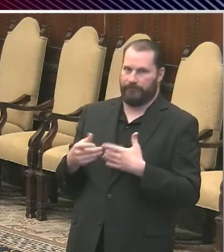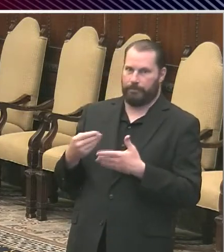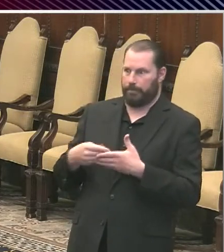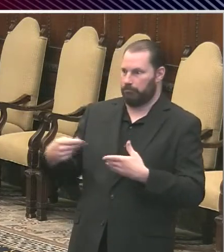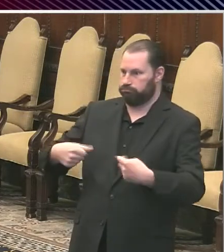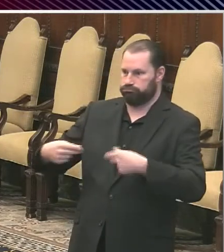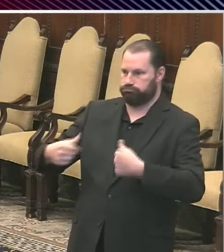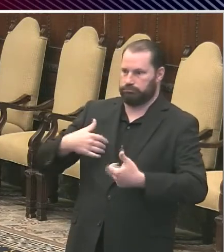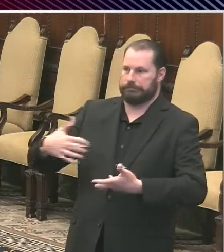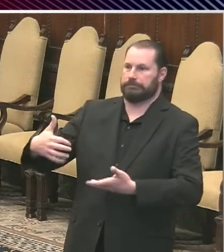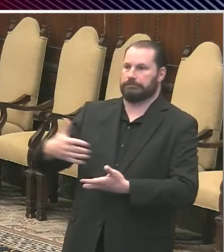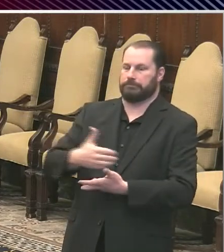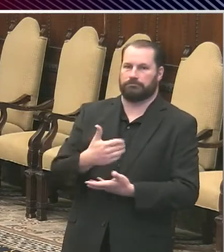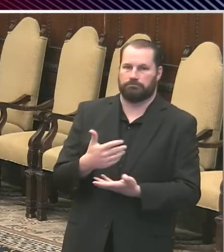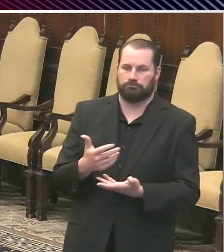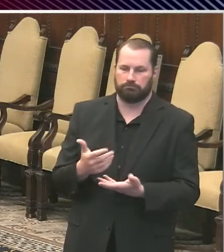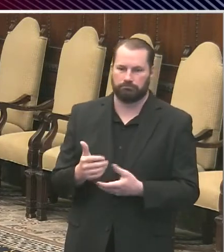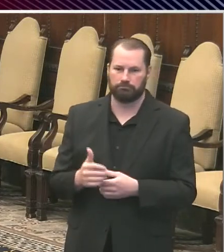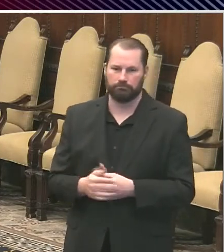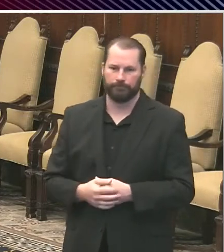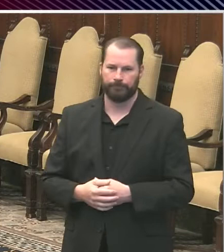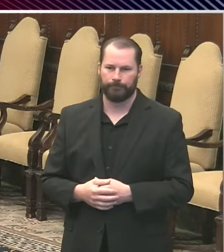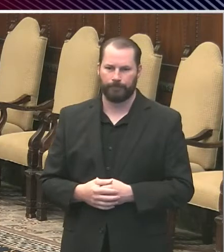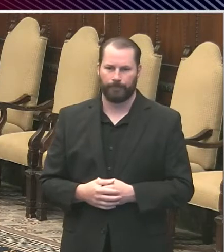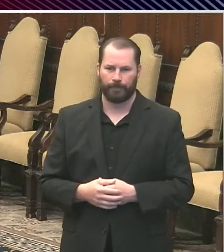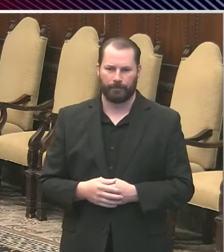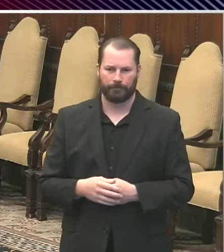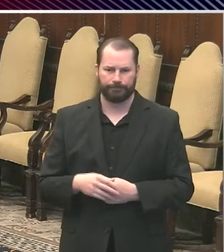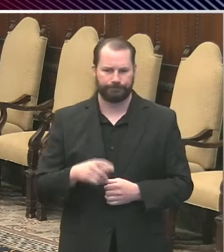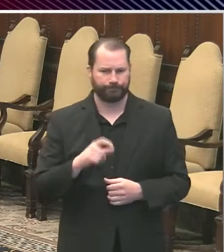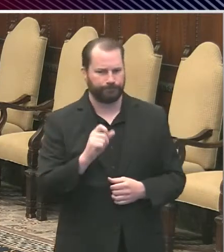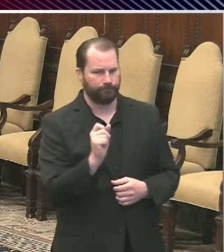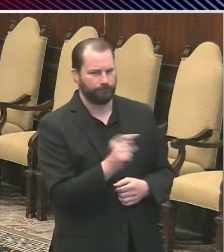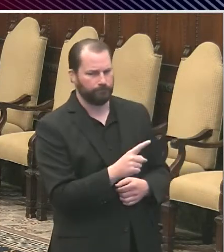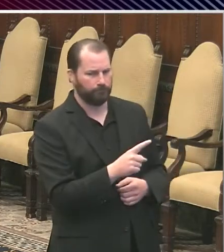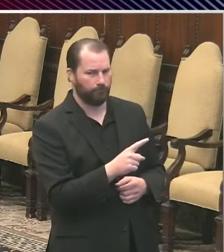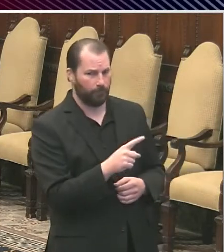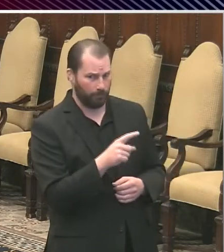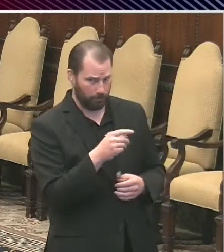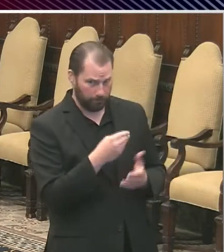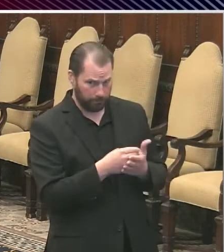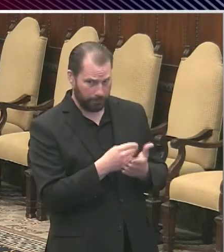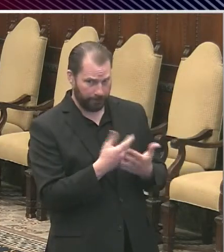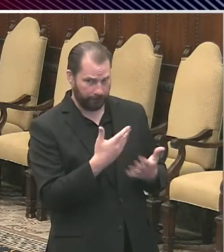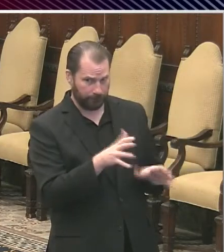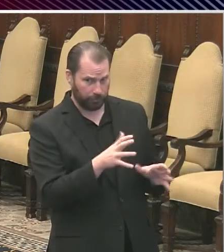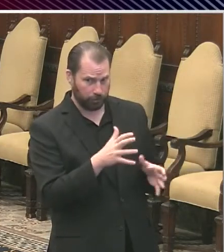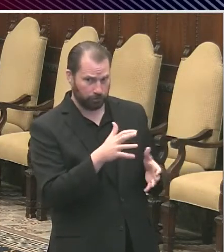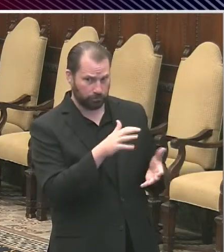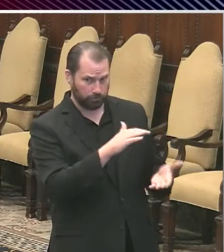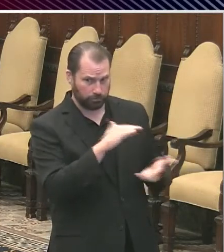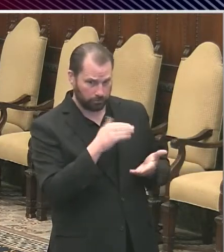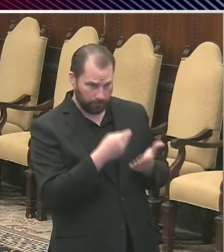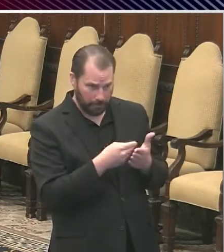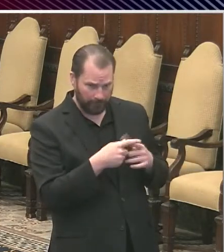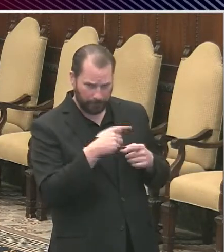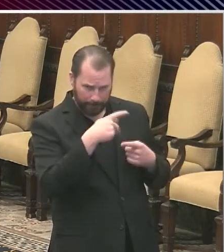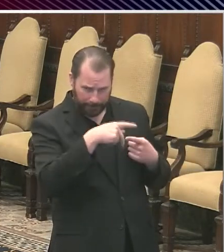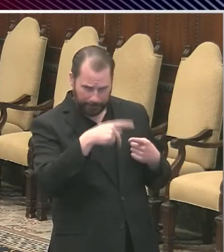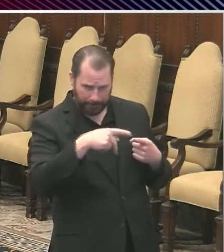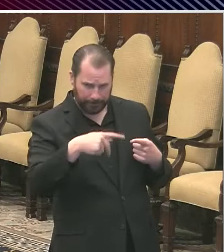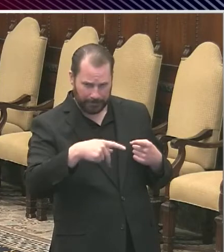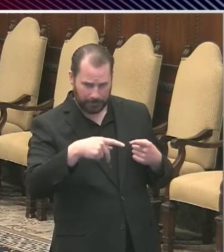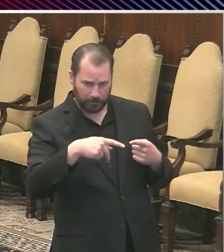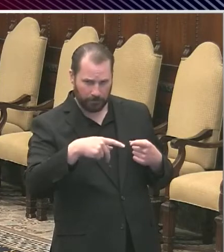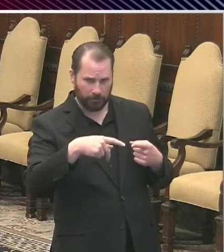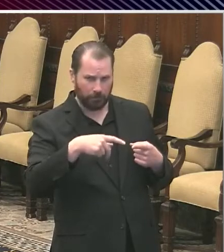Has the city gotten any money from the PPP first round? And